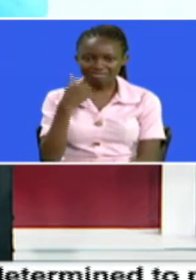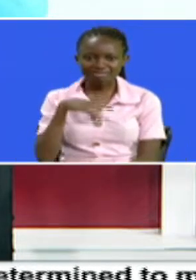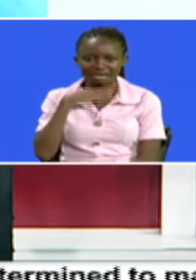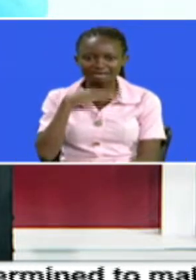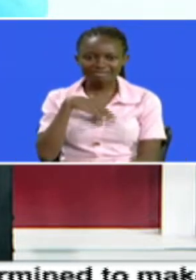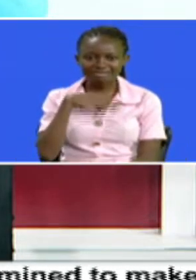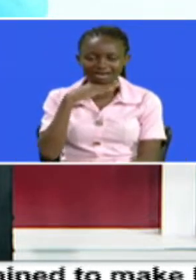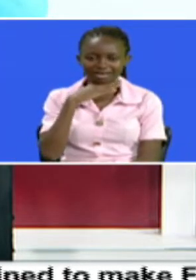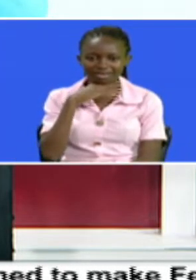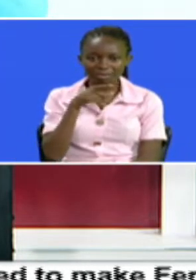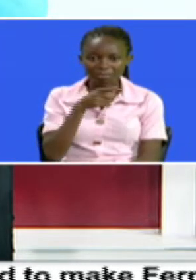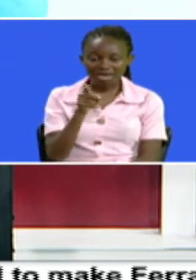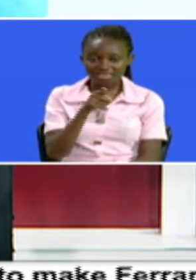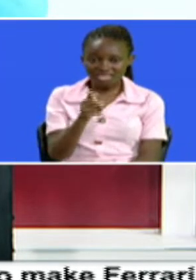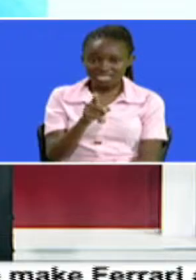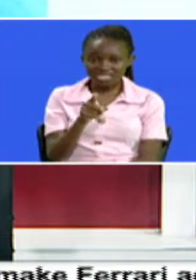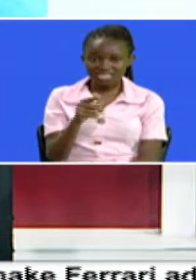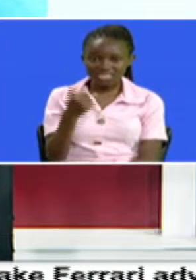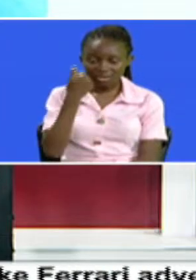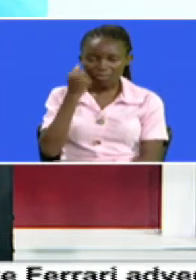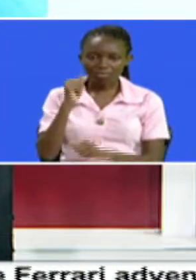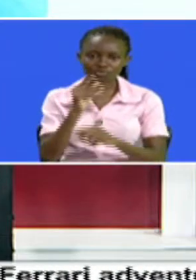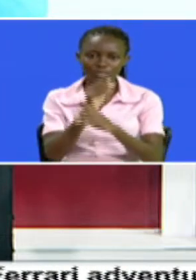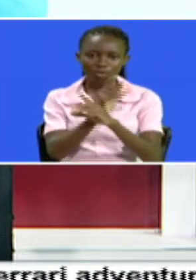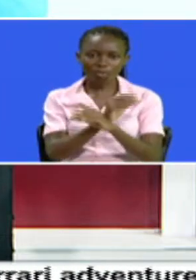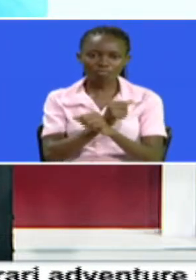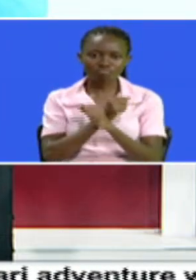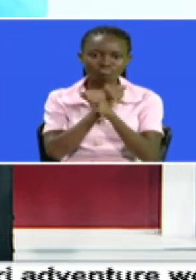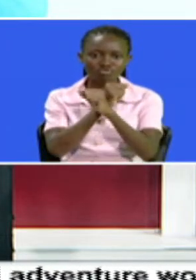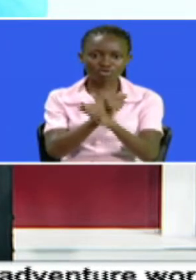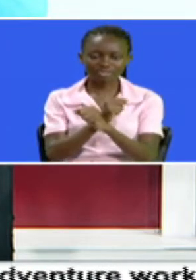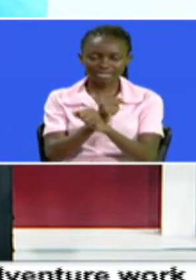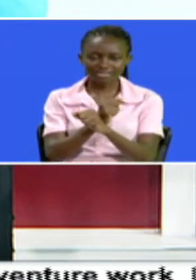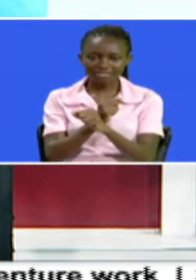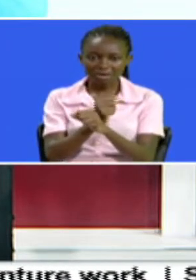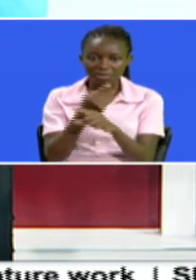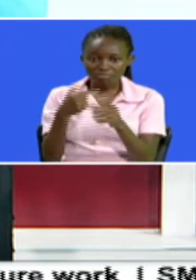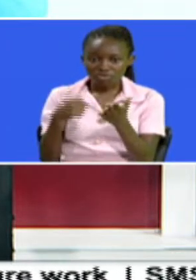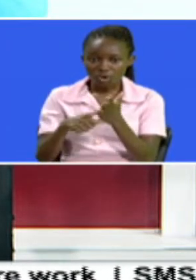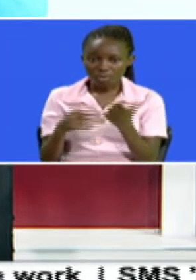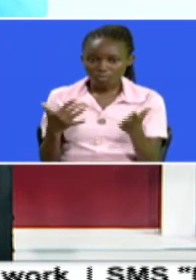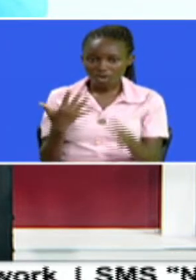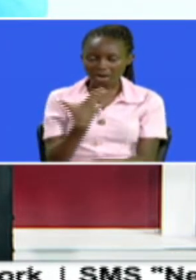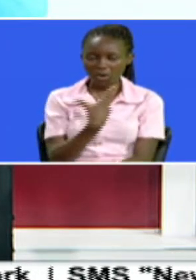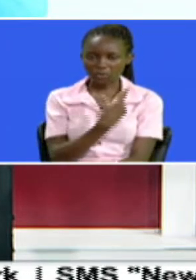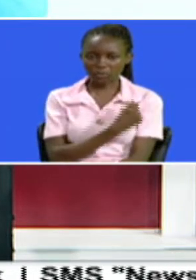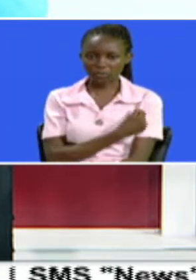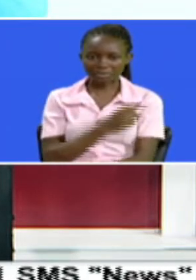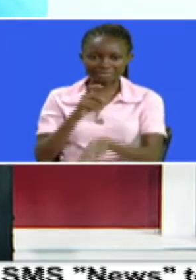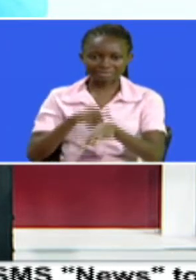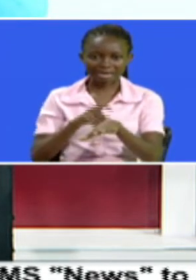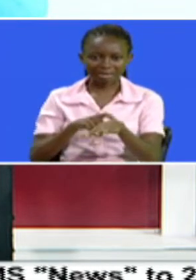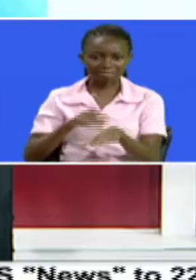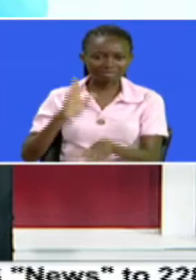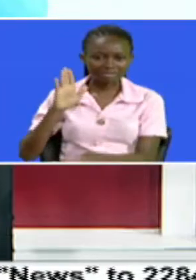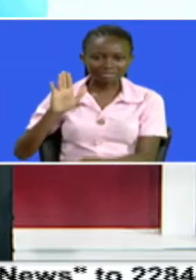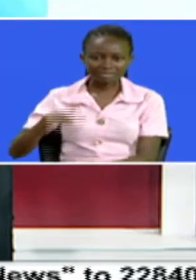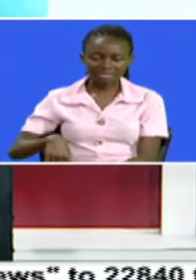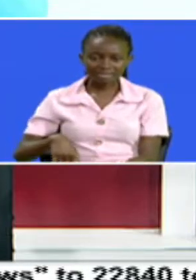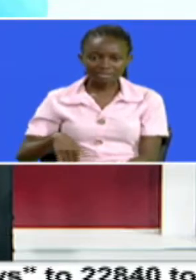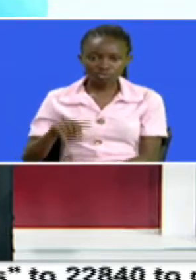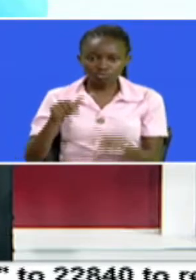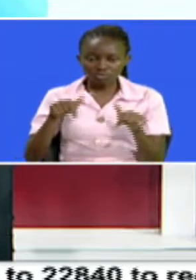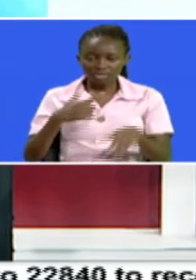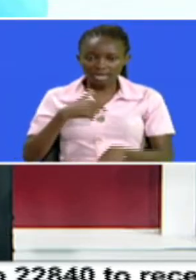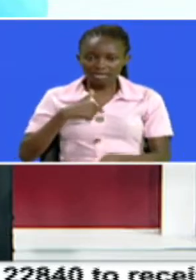preventable disease due to lack of access to rabies vaccine in time. On this episode of Health Digest, Gloria Milimu looks at why